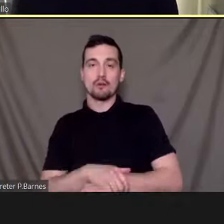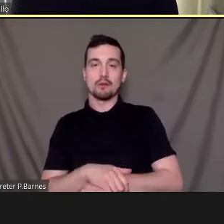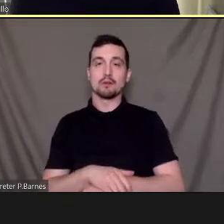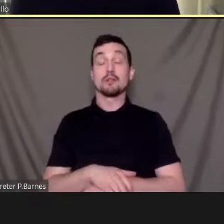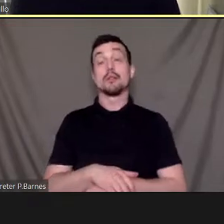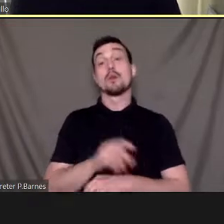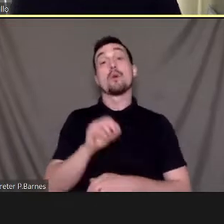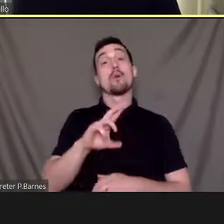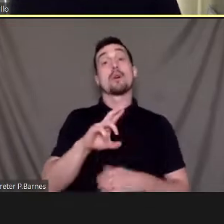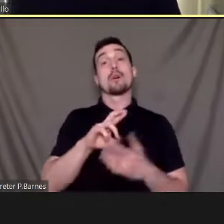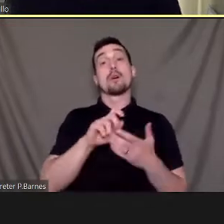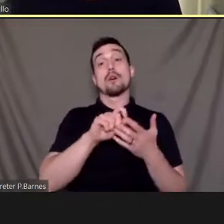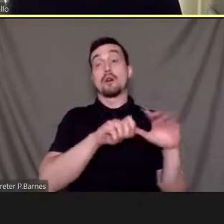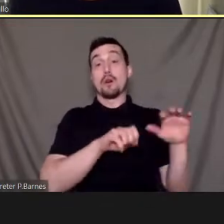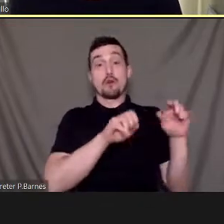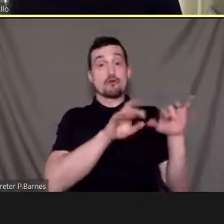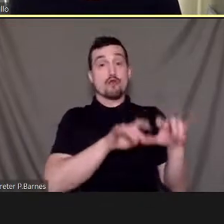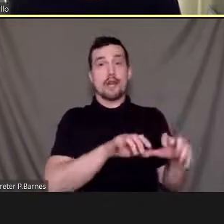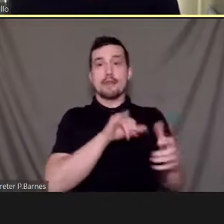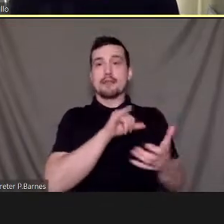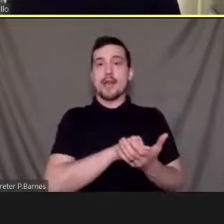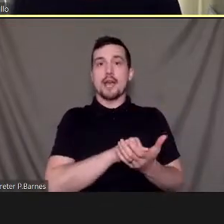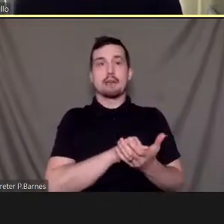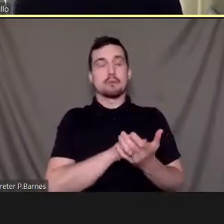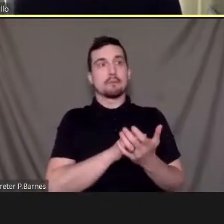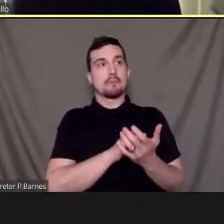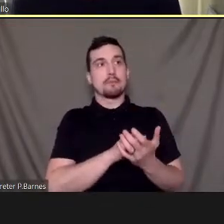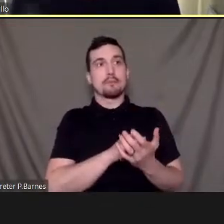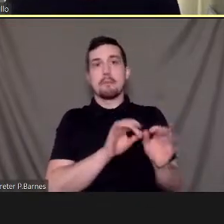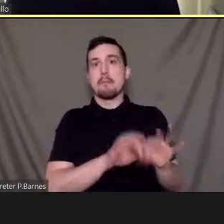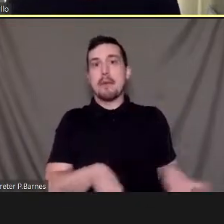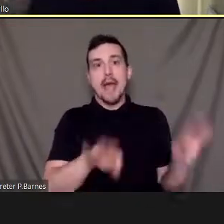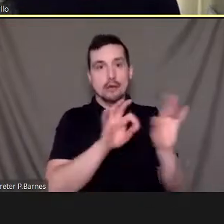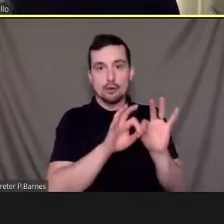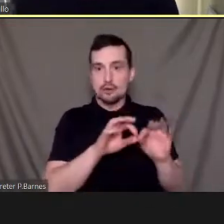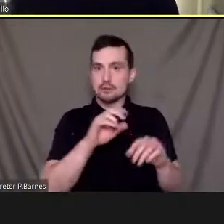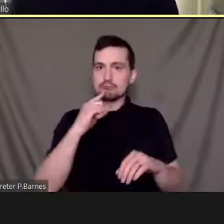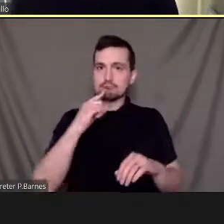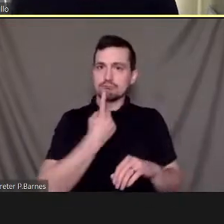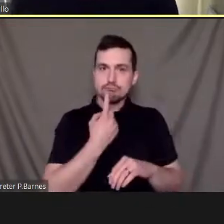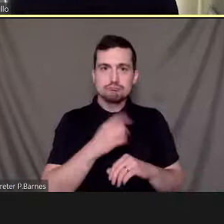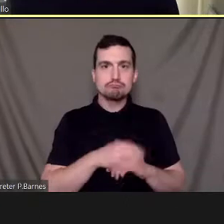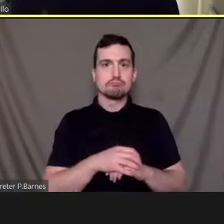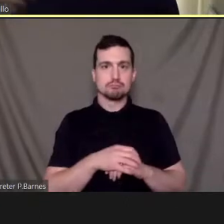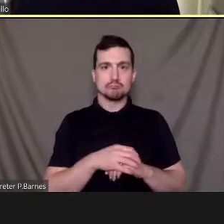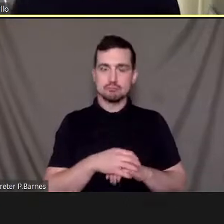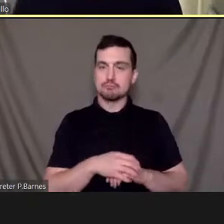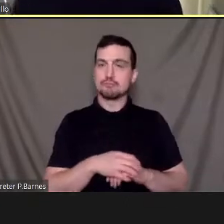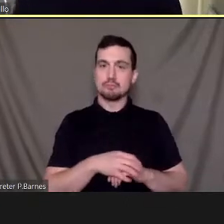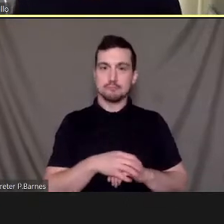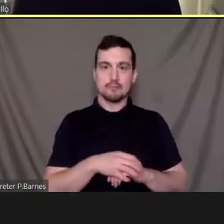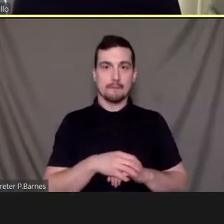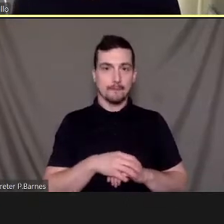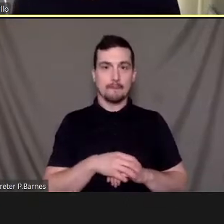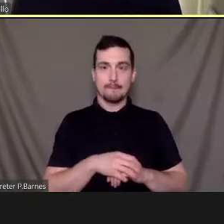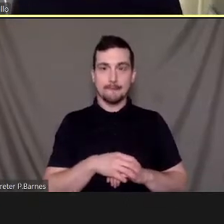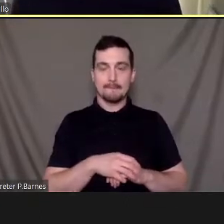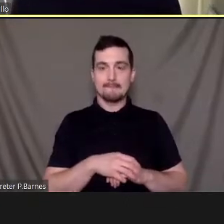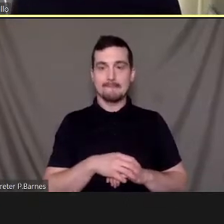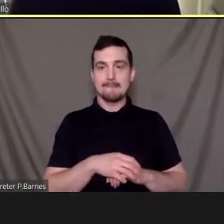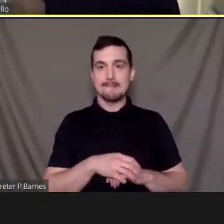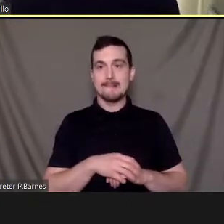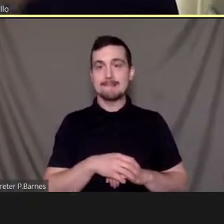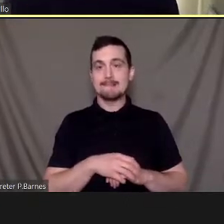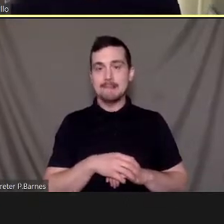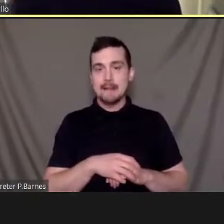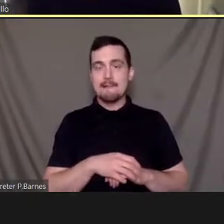or writing that matters, right, to the person, and matters in the sense that it and matters that person